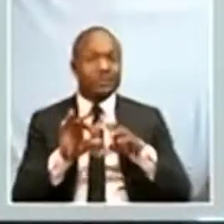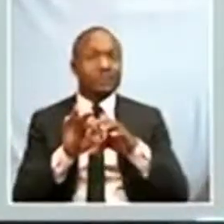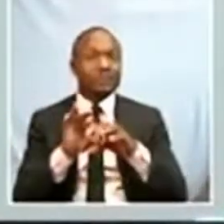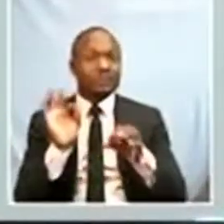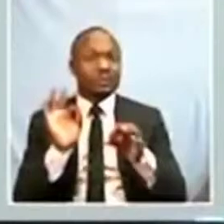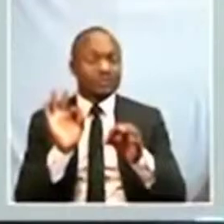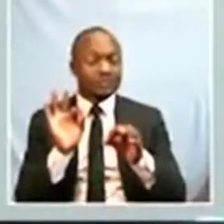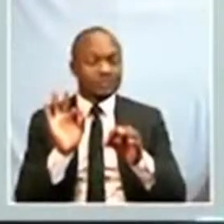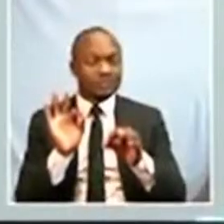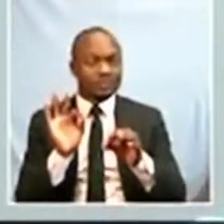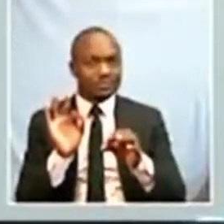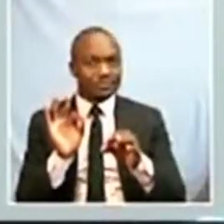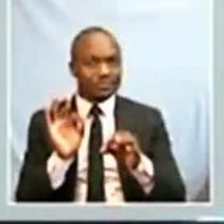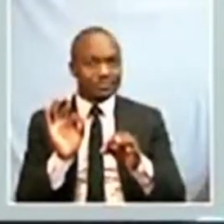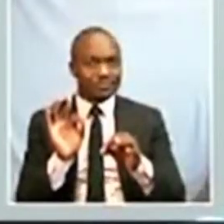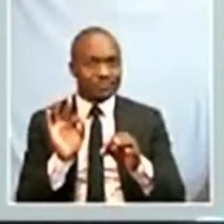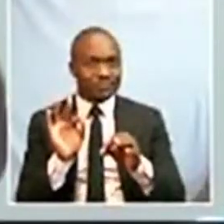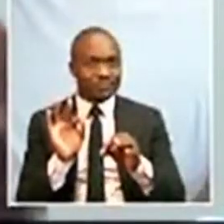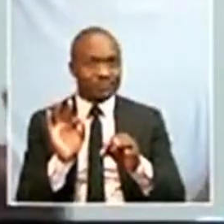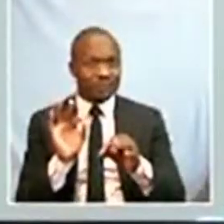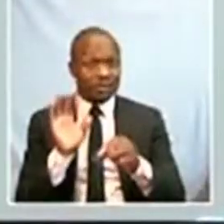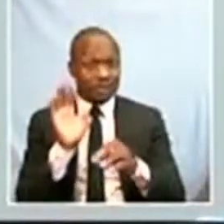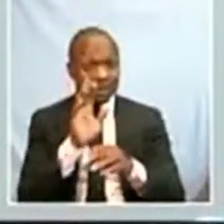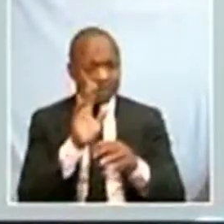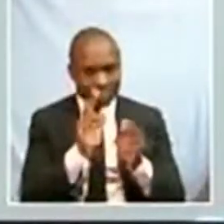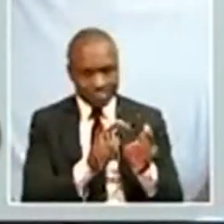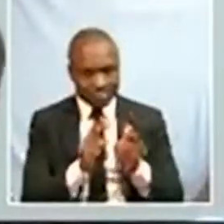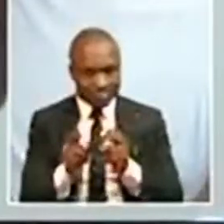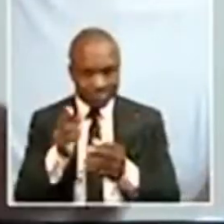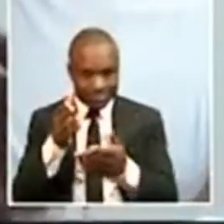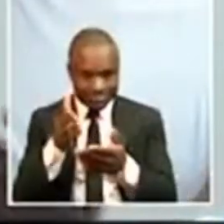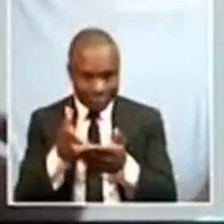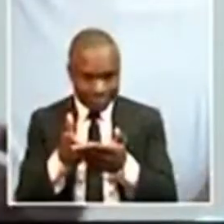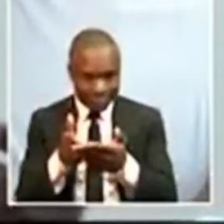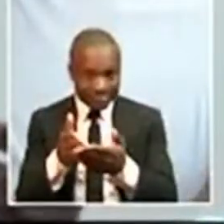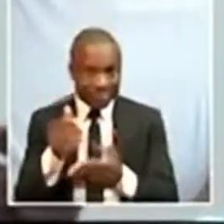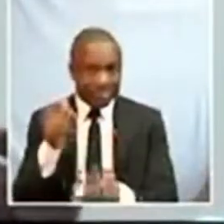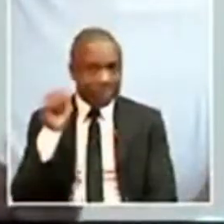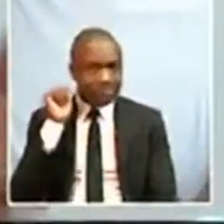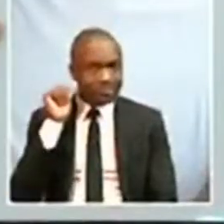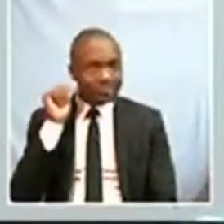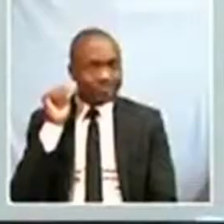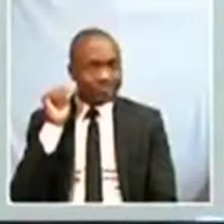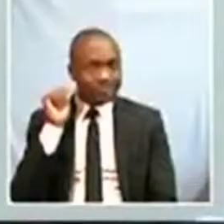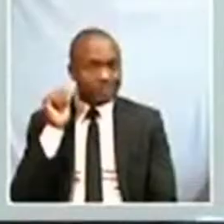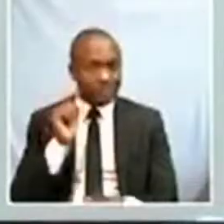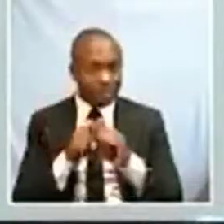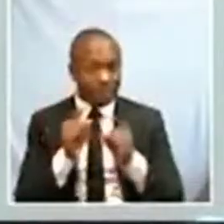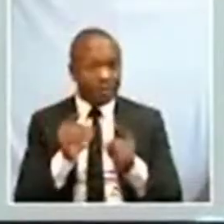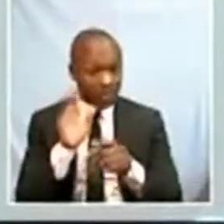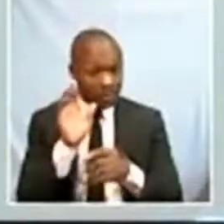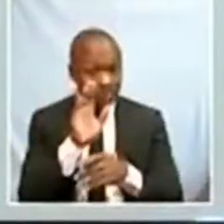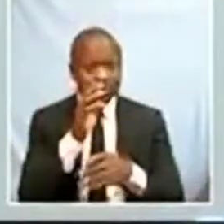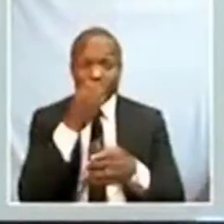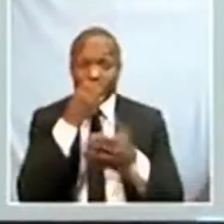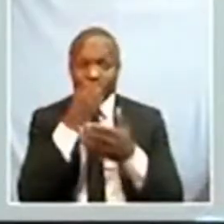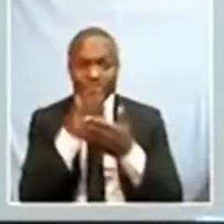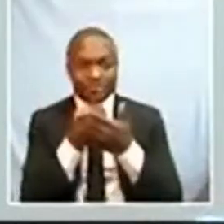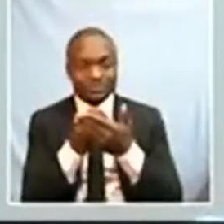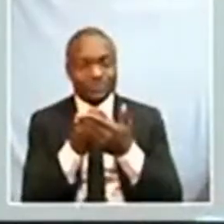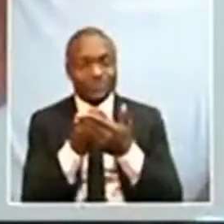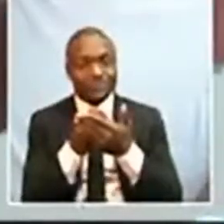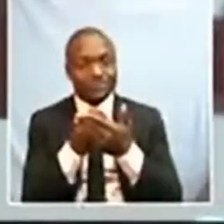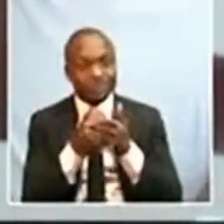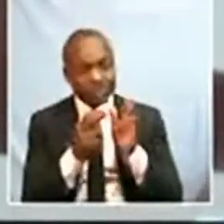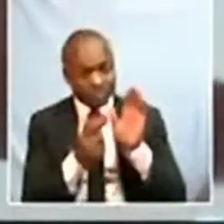findings, and in your responses here you are disputing. Yet your own evidence is